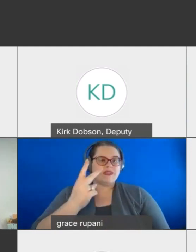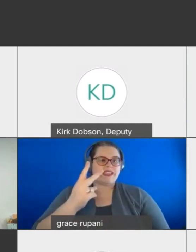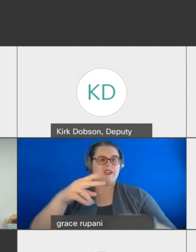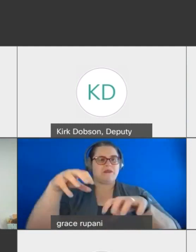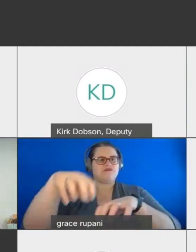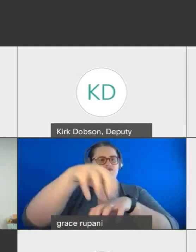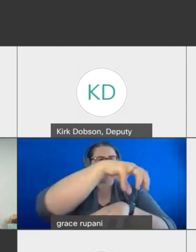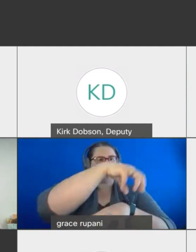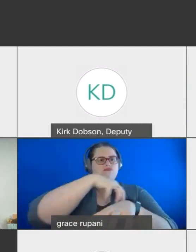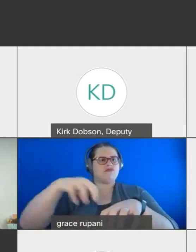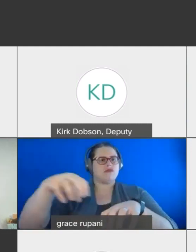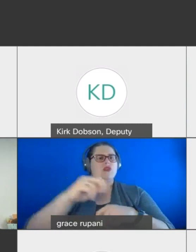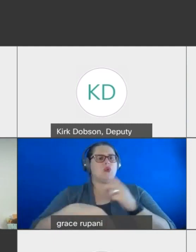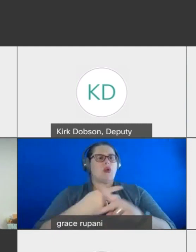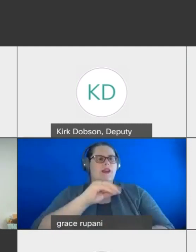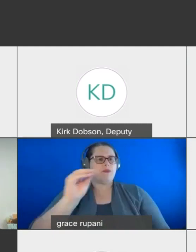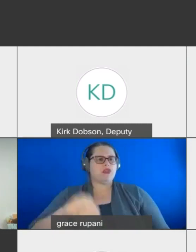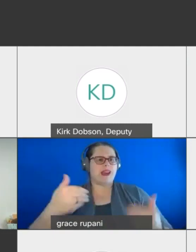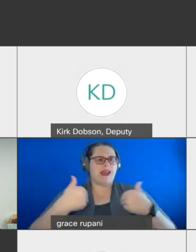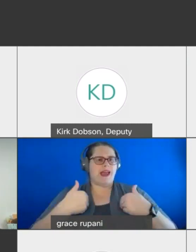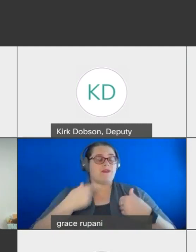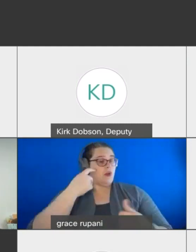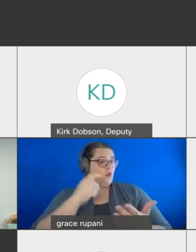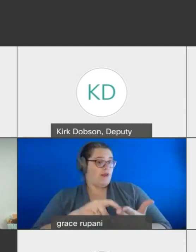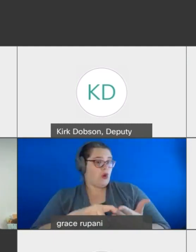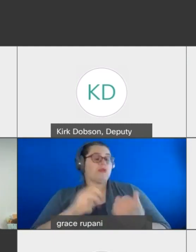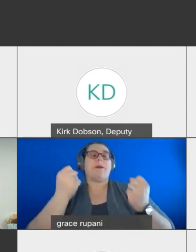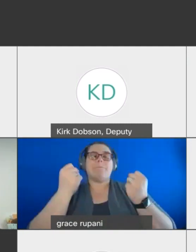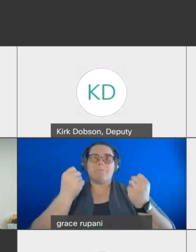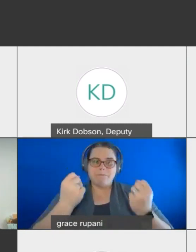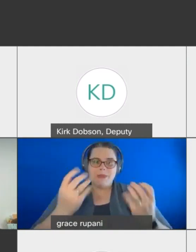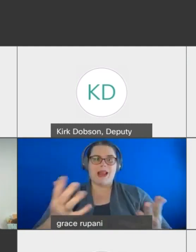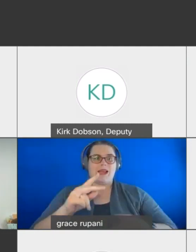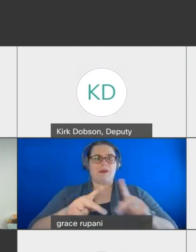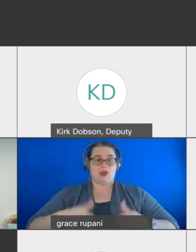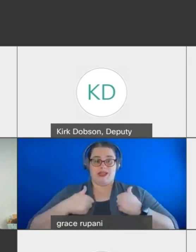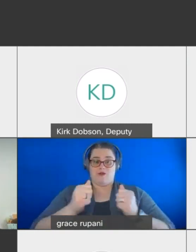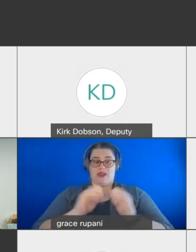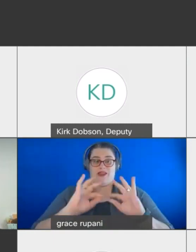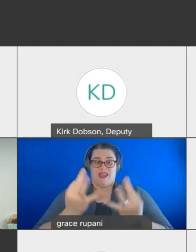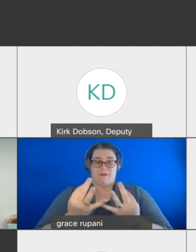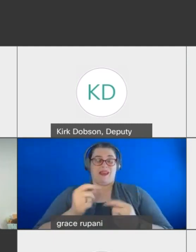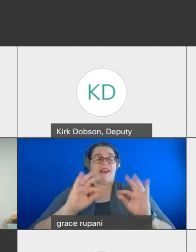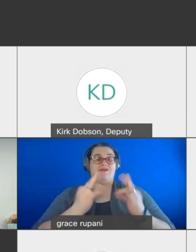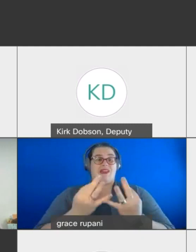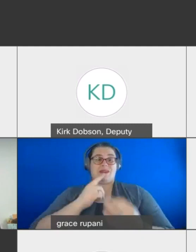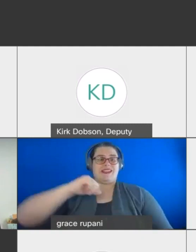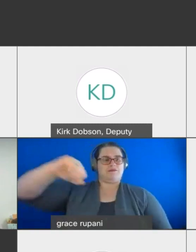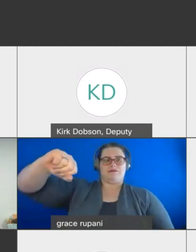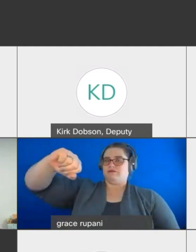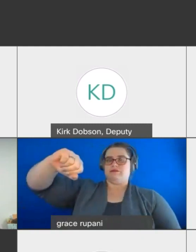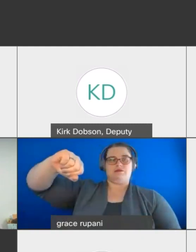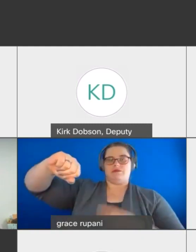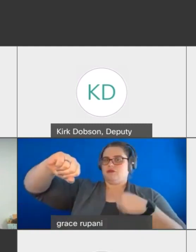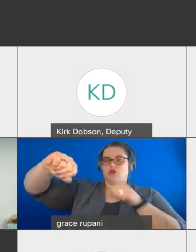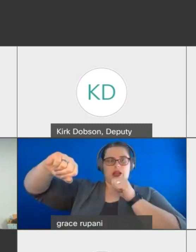folks who live with their families where the family is saying, we're not quite ready for vaccination yet, um,